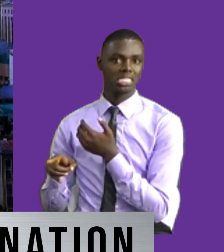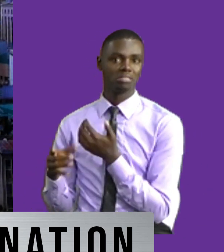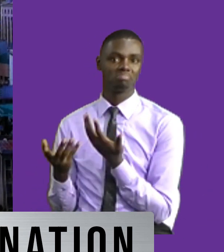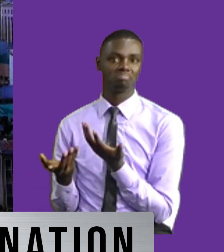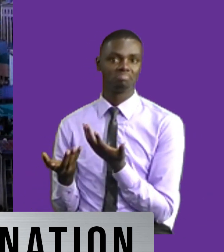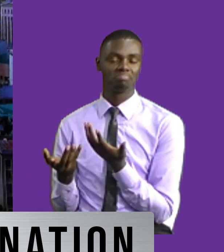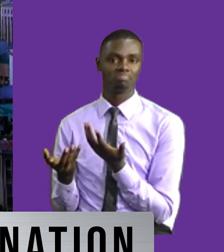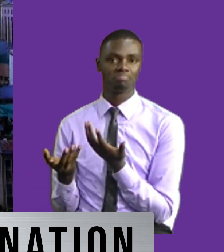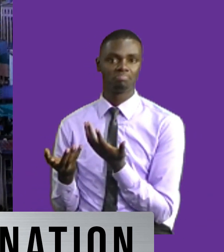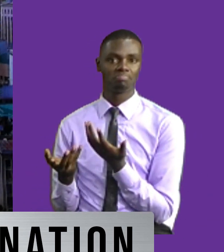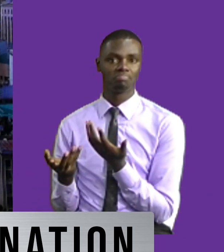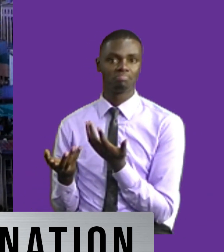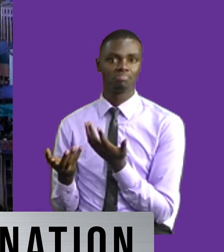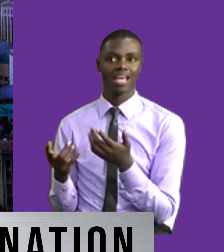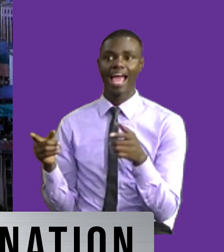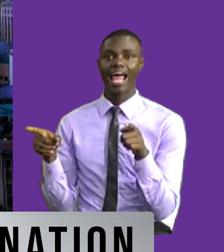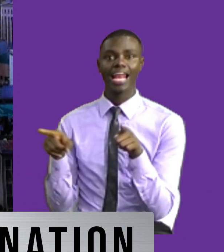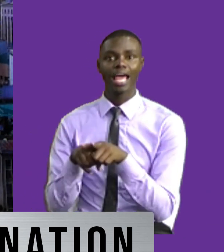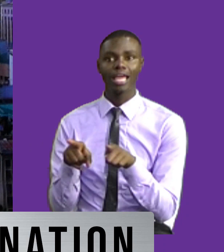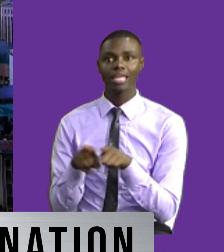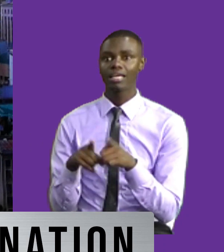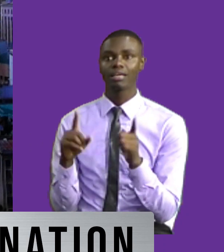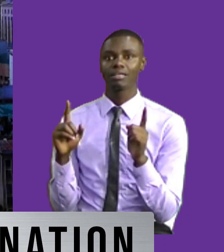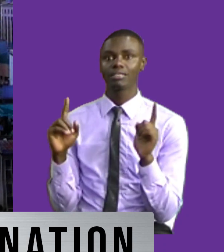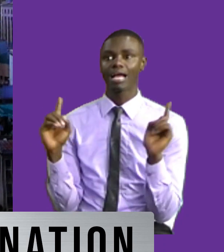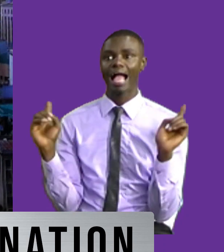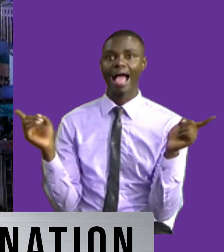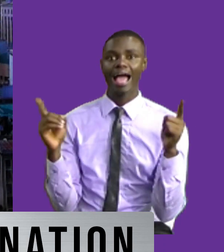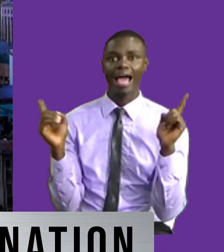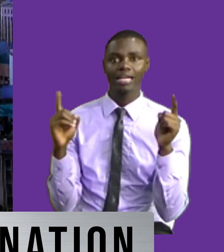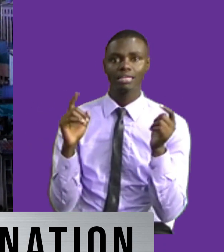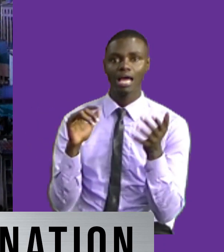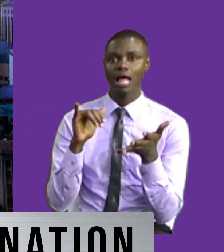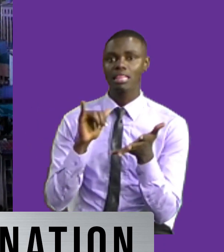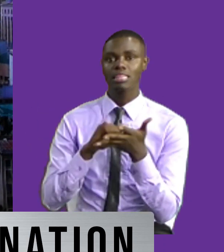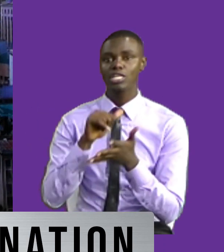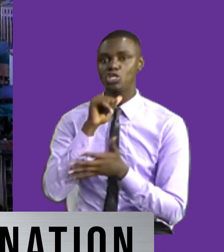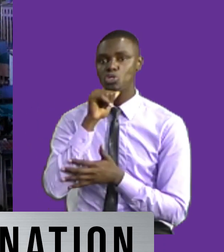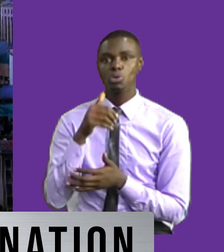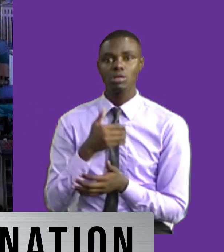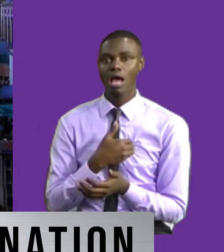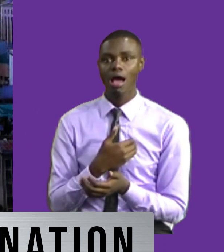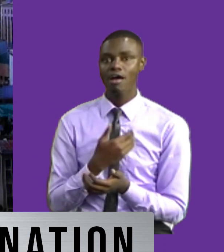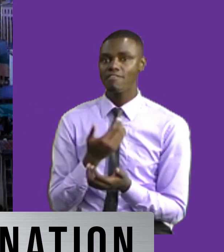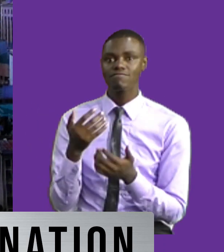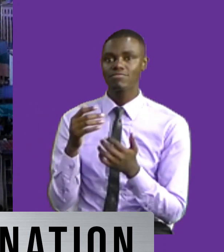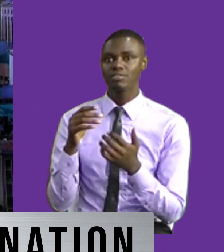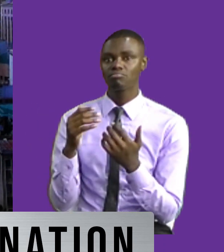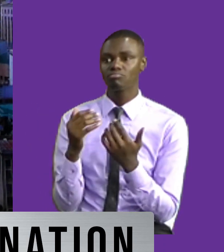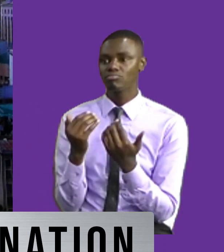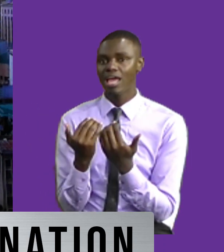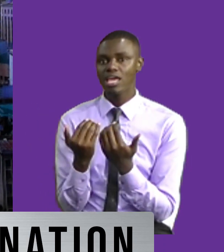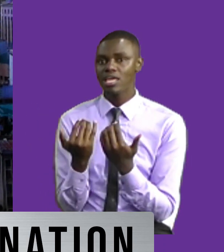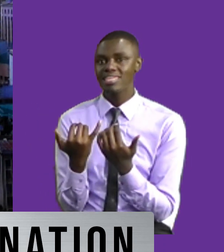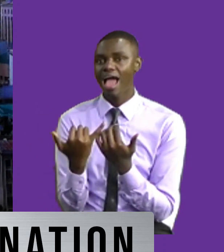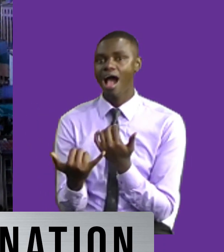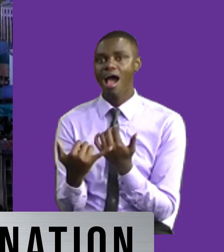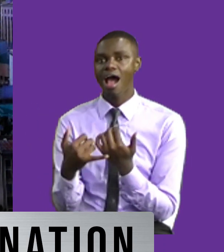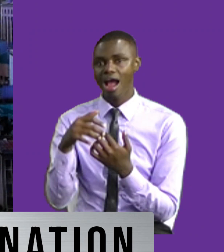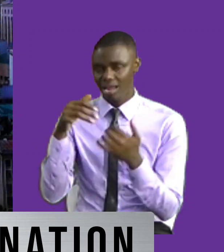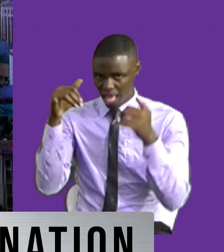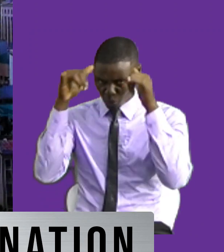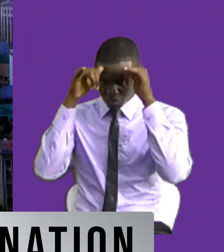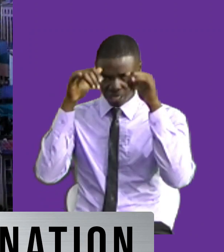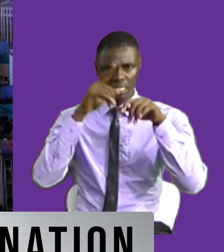like a herd that does not have young heifers. Obviously, when the